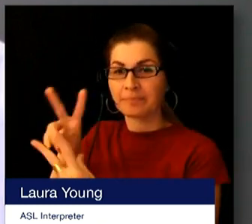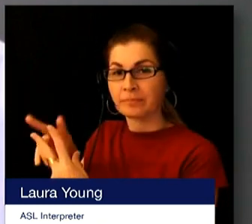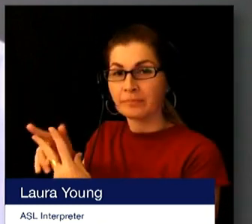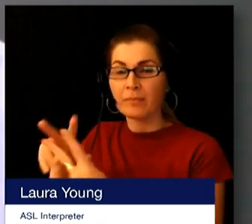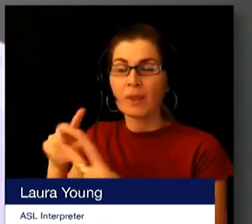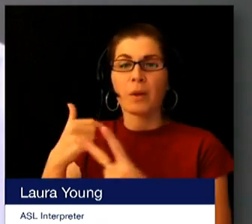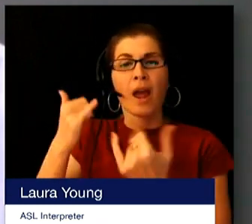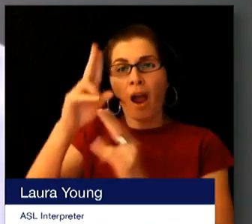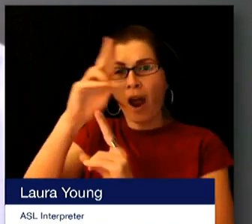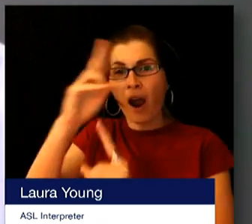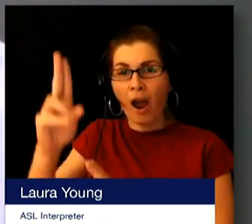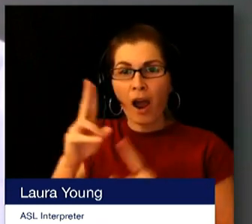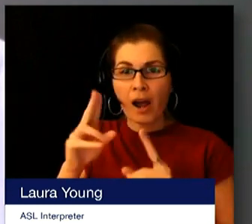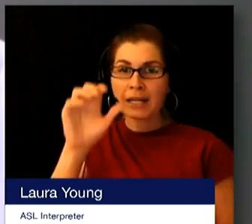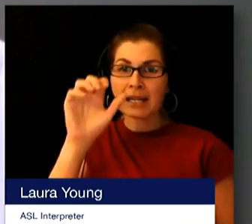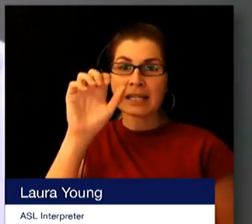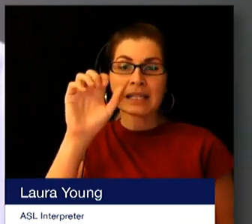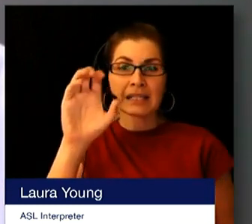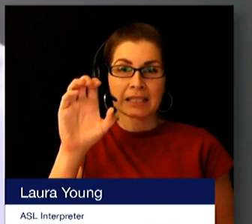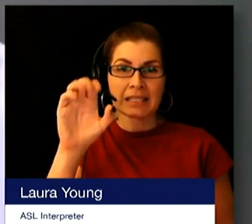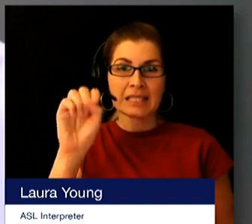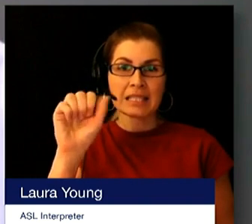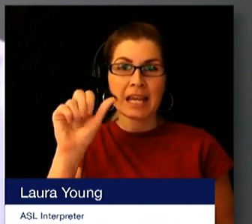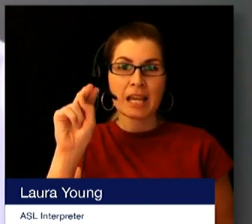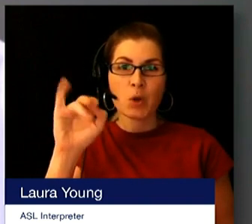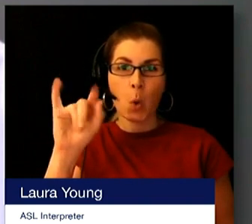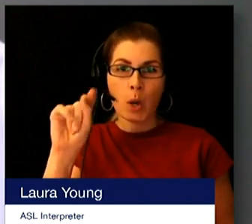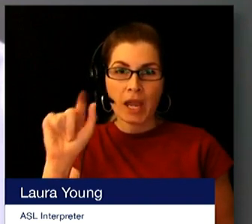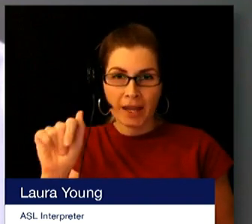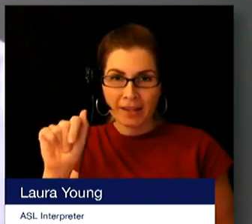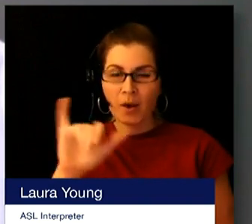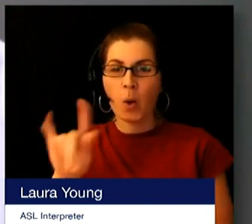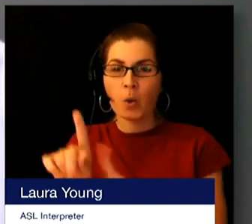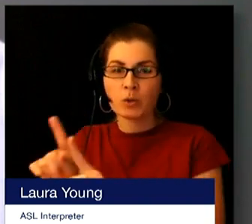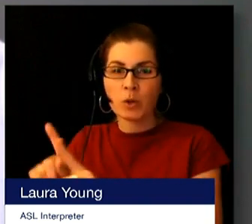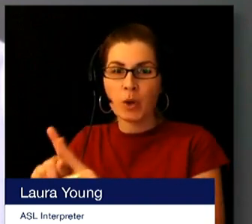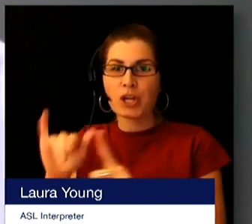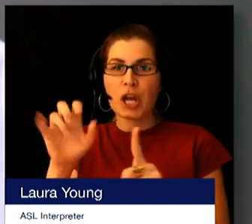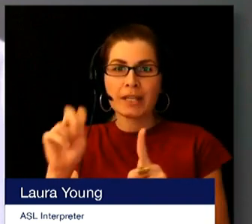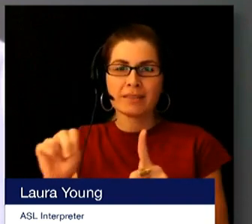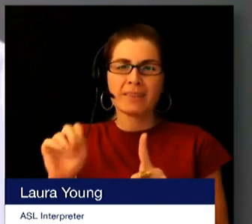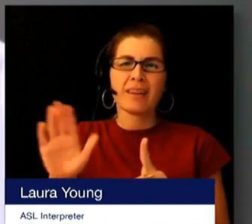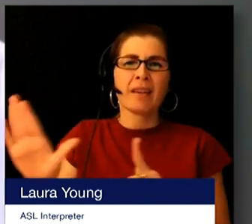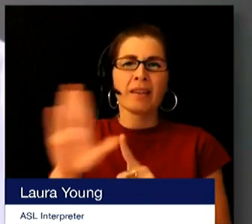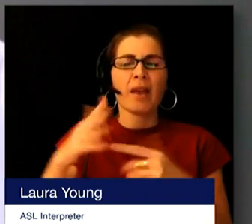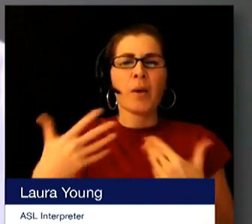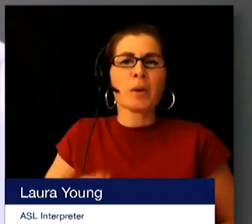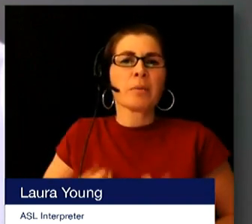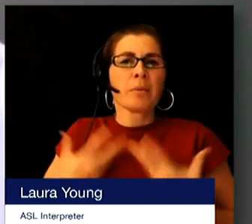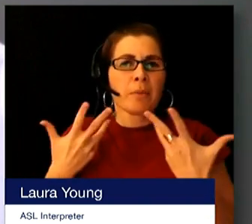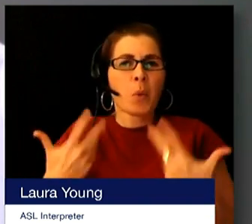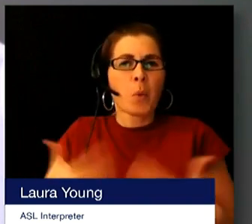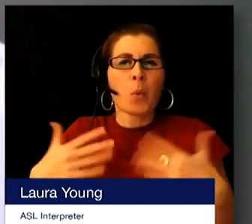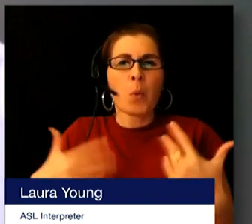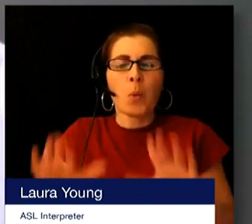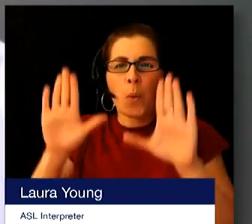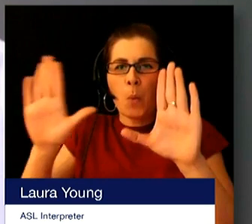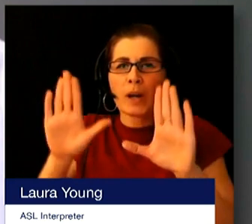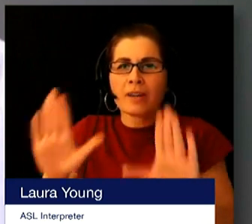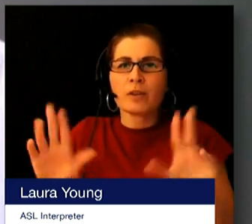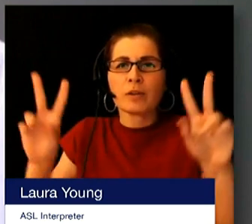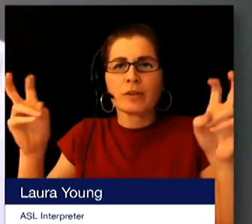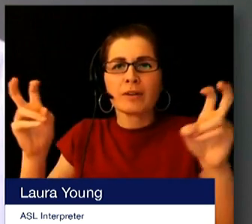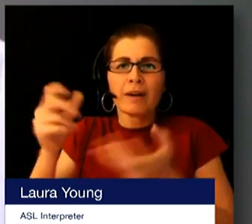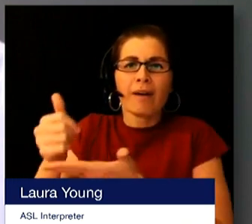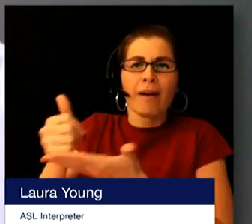by Cyntoia Brown and Jason Hernandez, inspirational leading voices in the fight for mass clemency. And